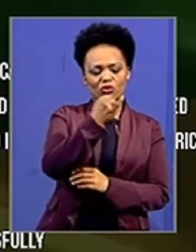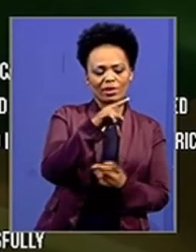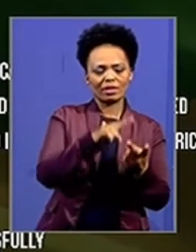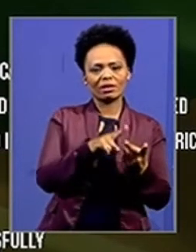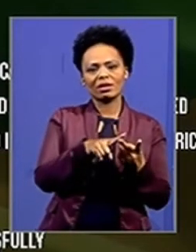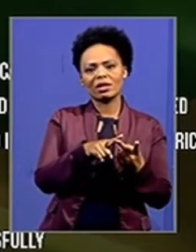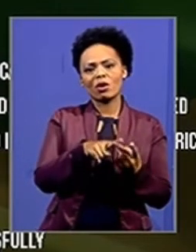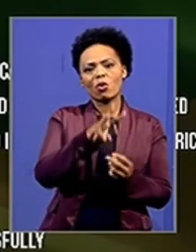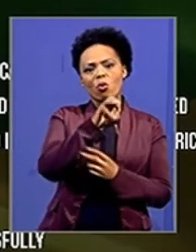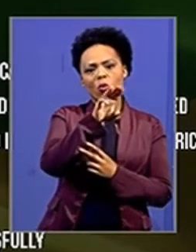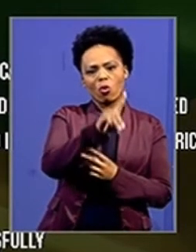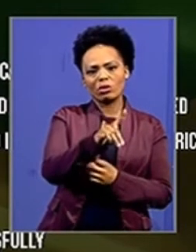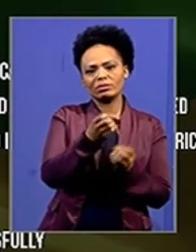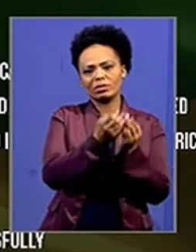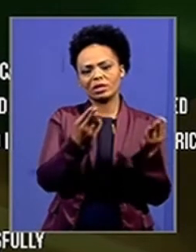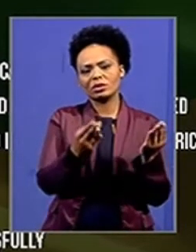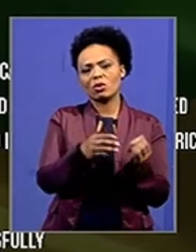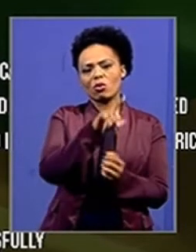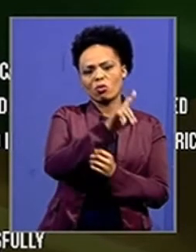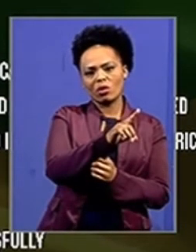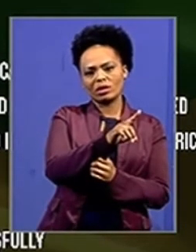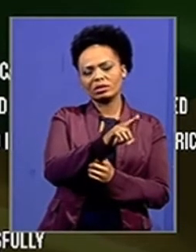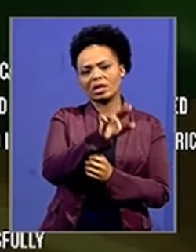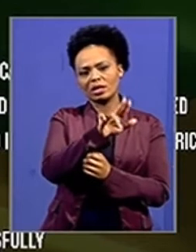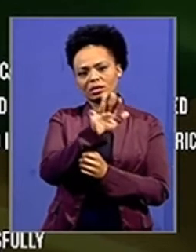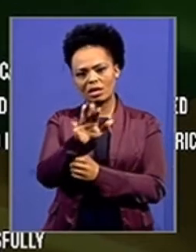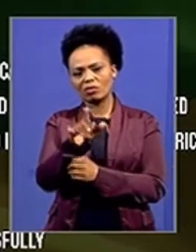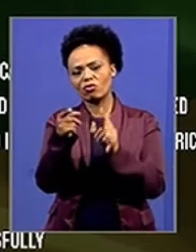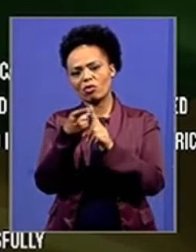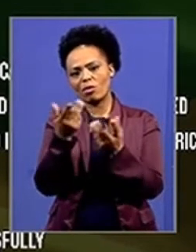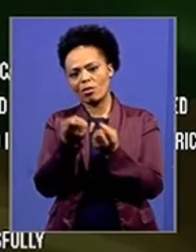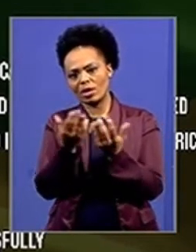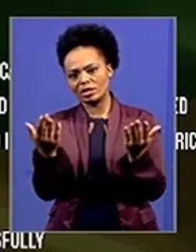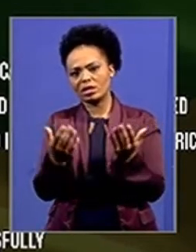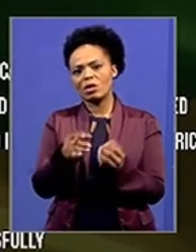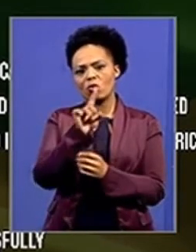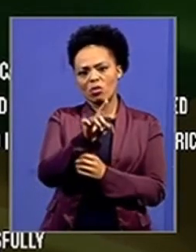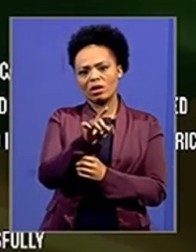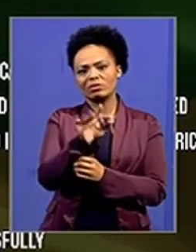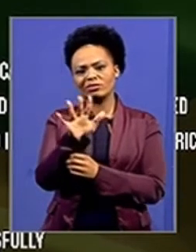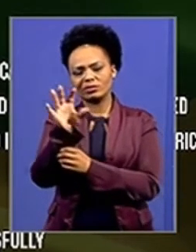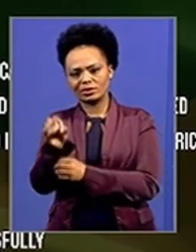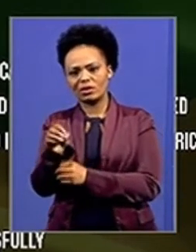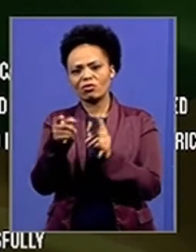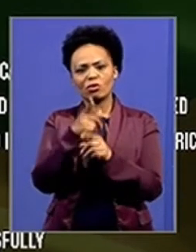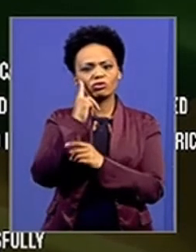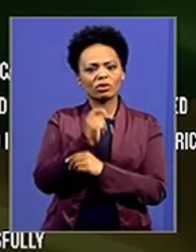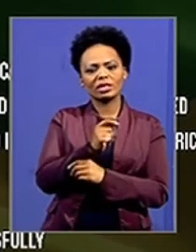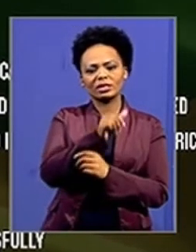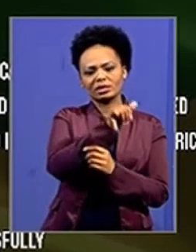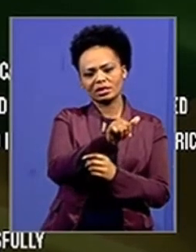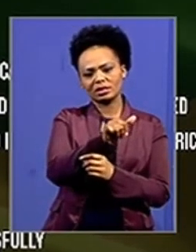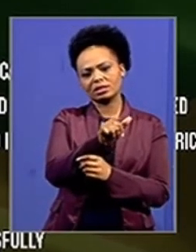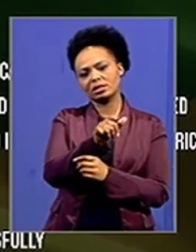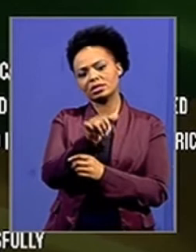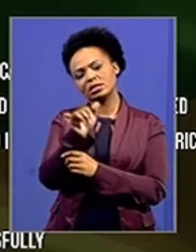bontlhopheng ba diwate ba le 129 go tswa go ba le 135, Tshwane ba le 66